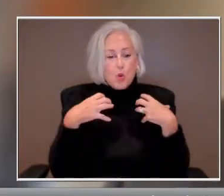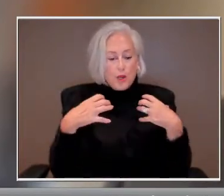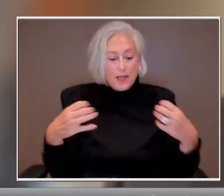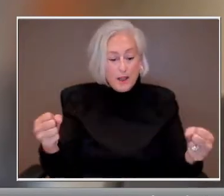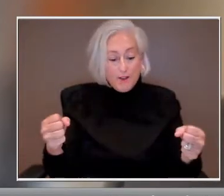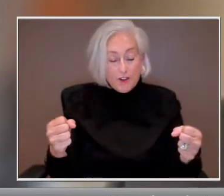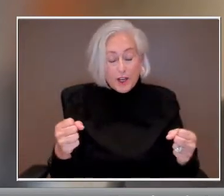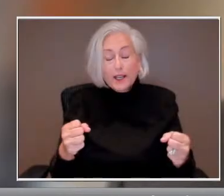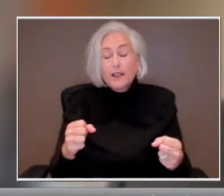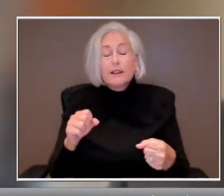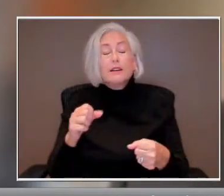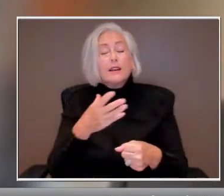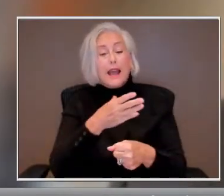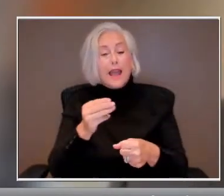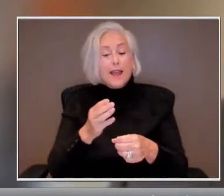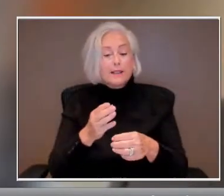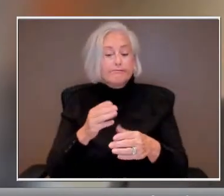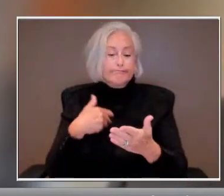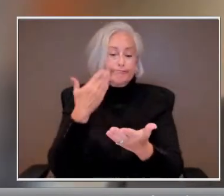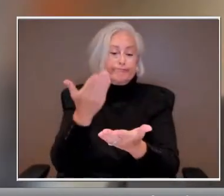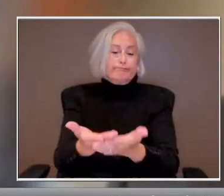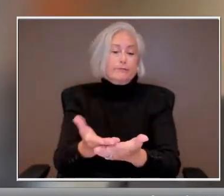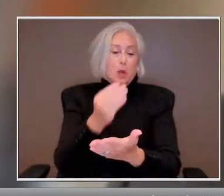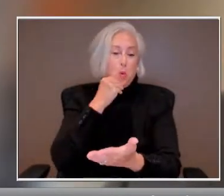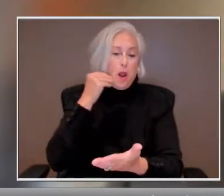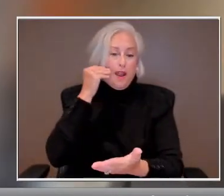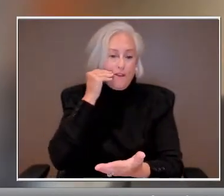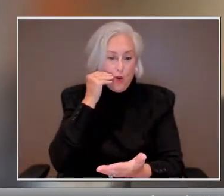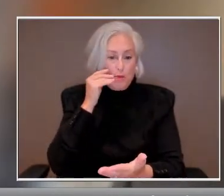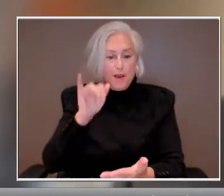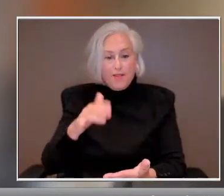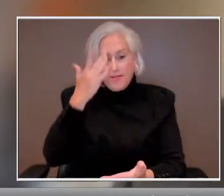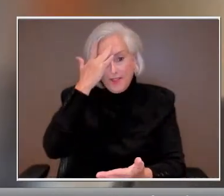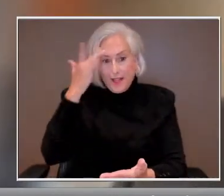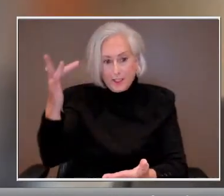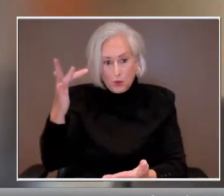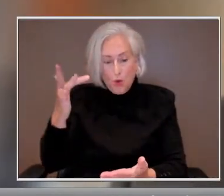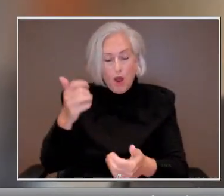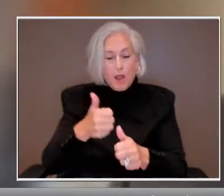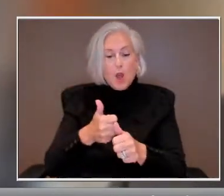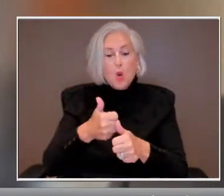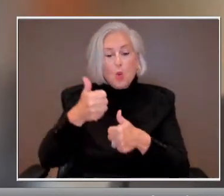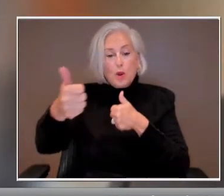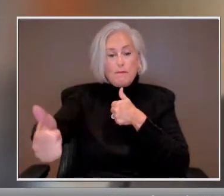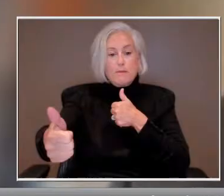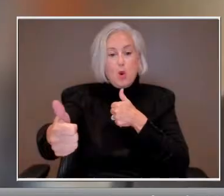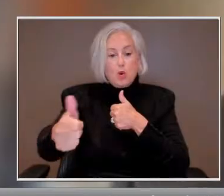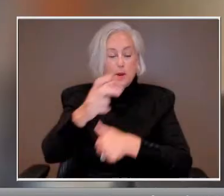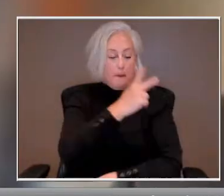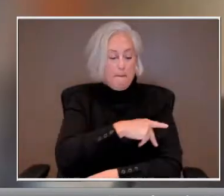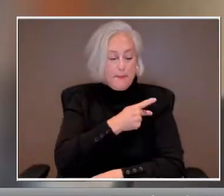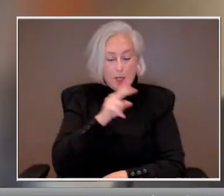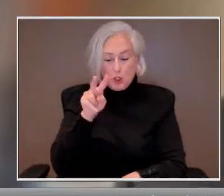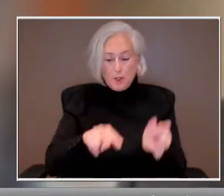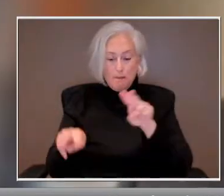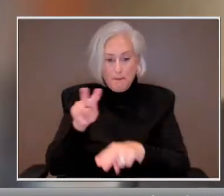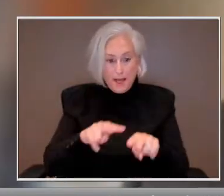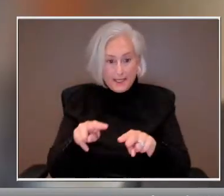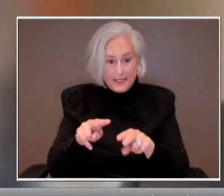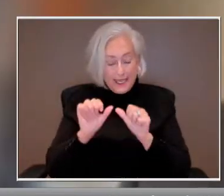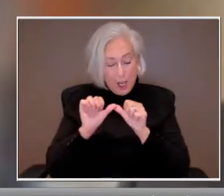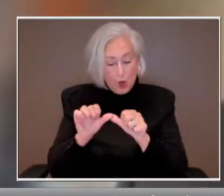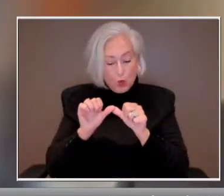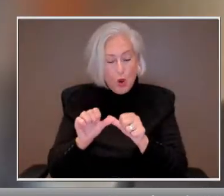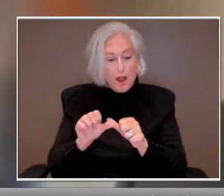home. And that's where I think having our chronic care management, remote patient monitoring has been so great to